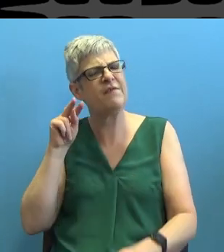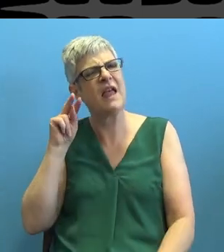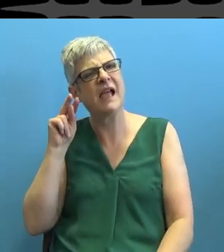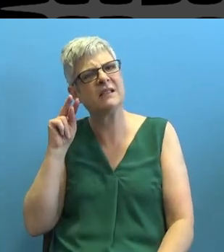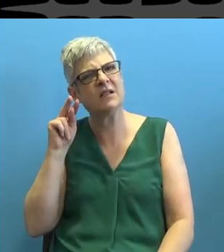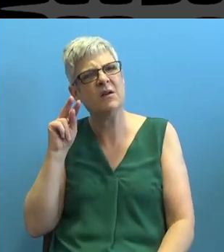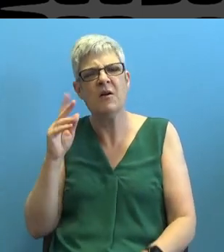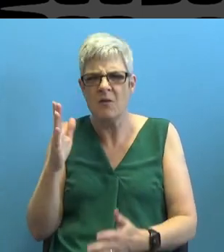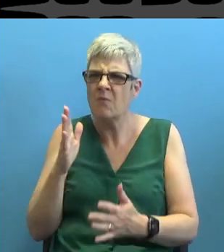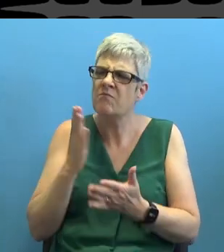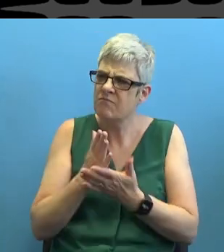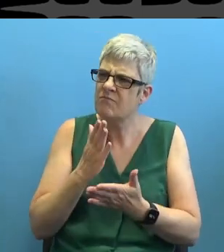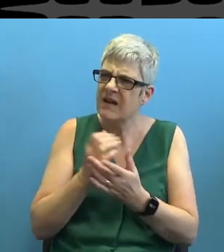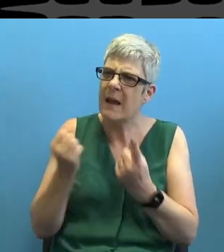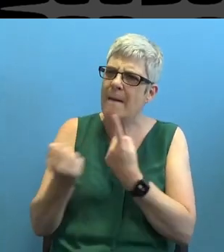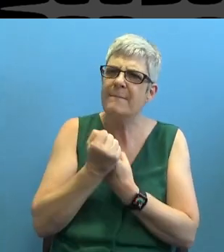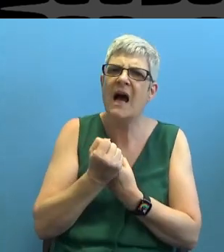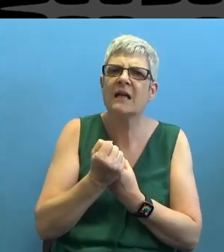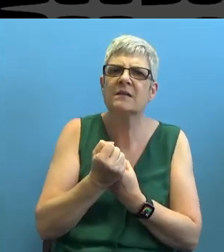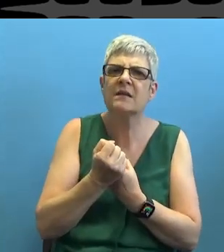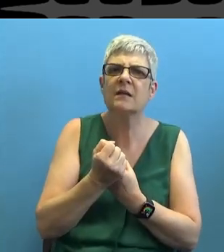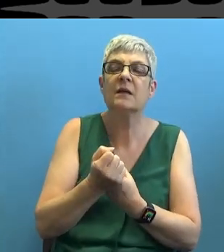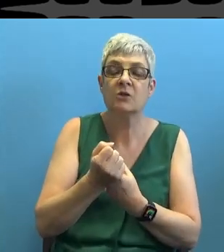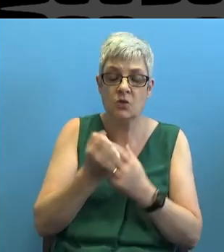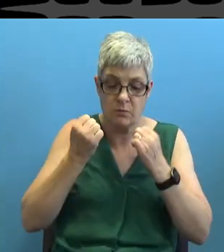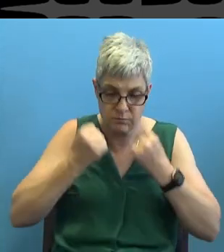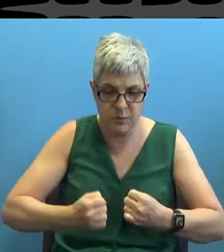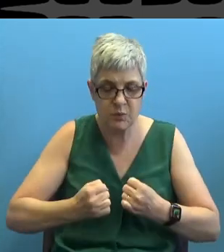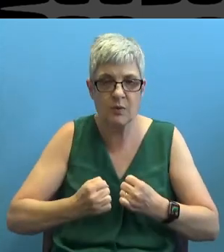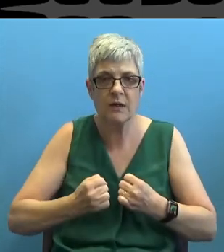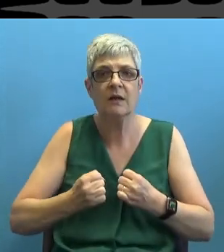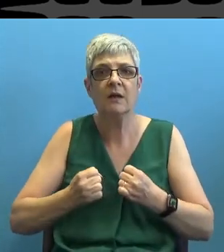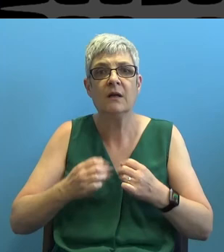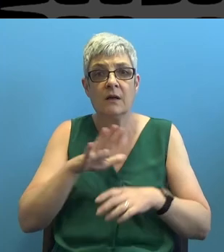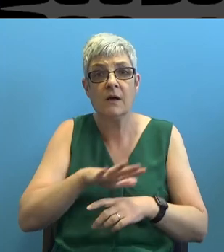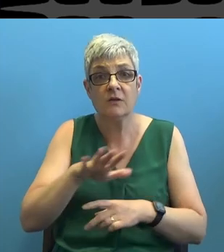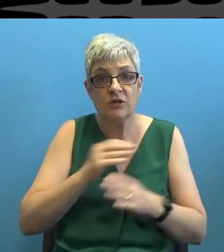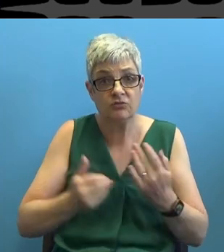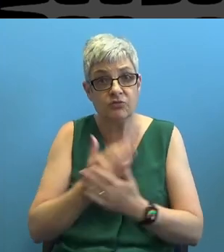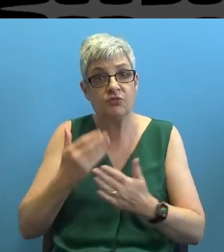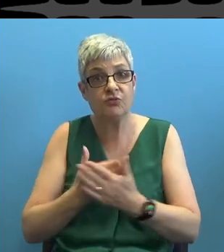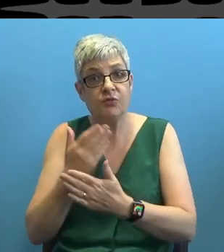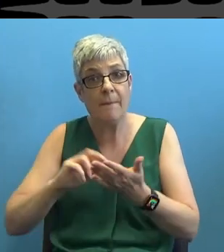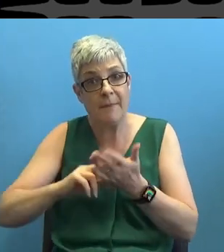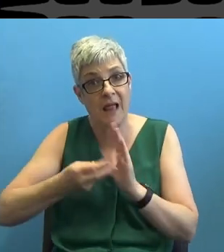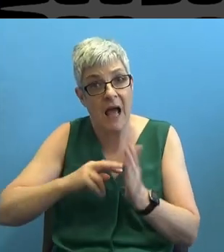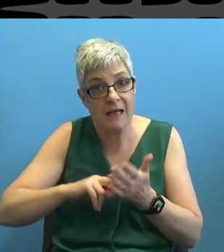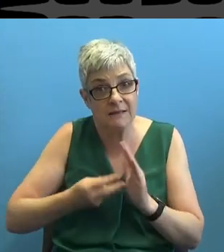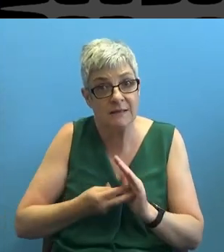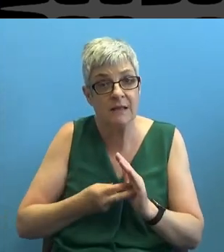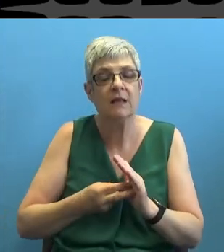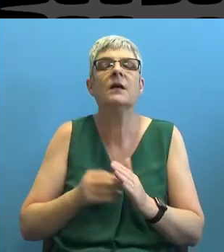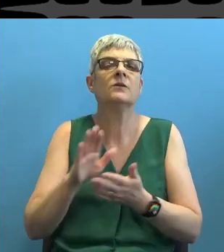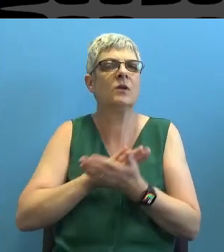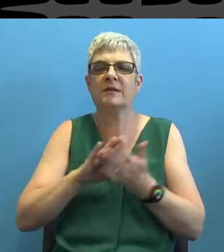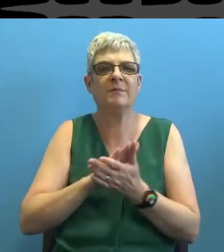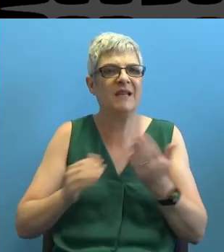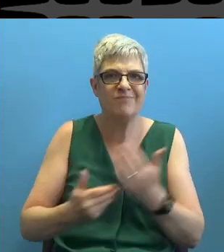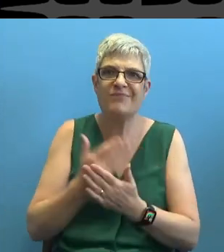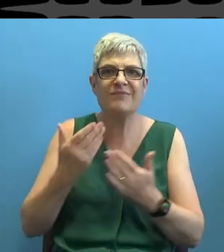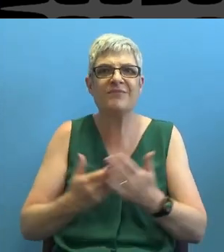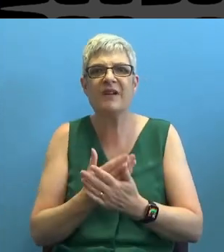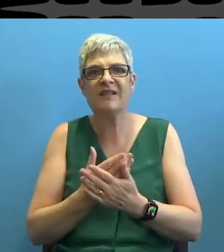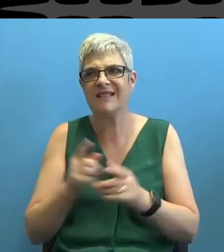impacts, and so be all the more determined that as each country plans its recovery, that this will not simply be recovery to what